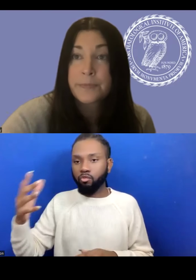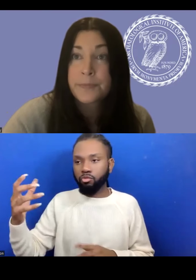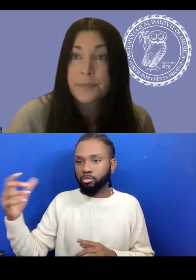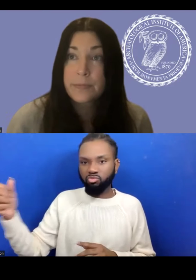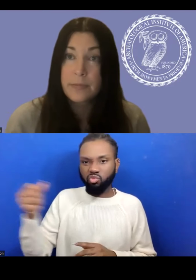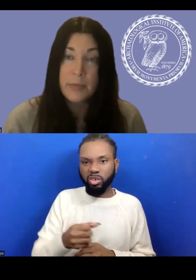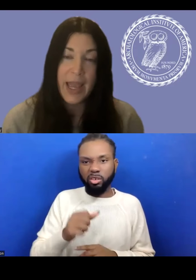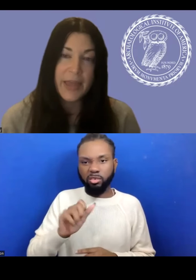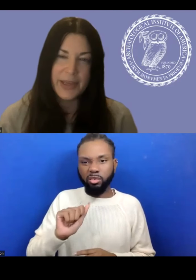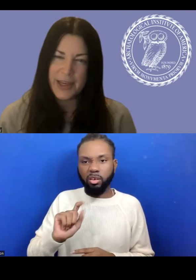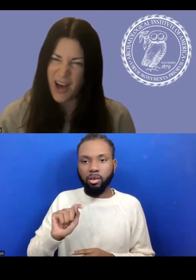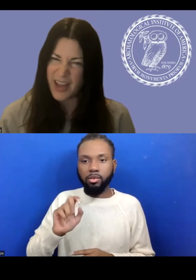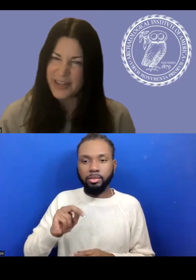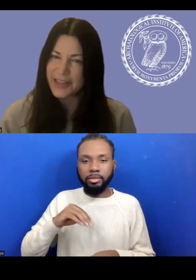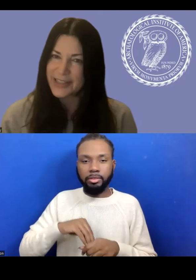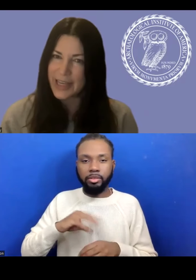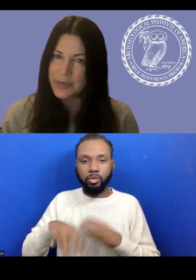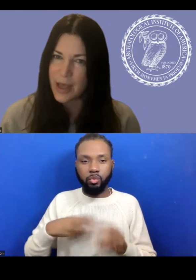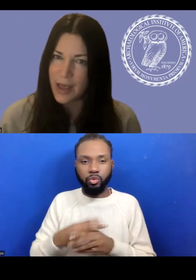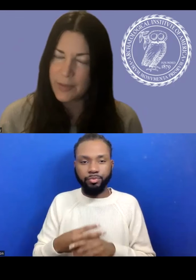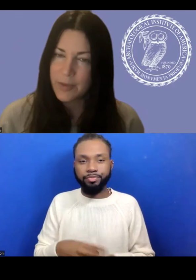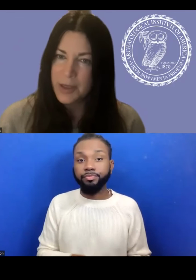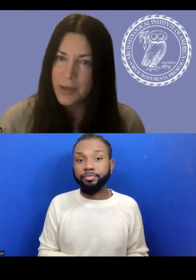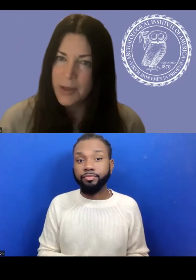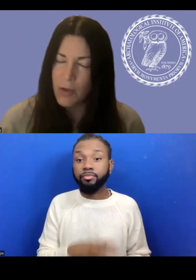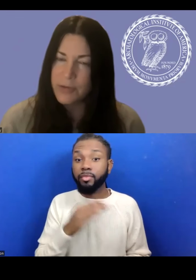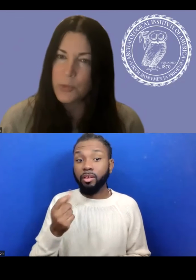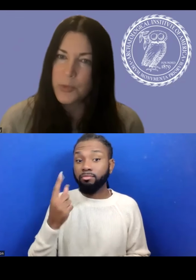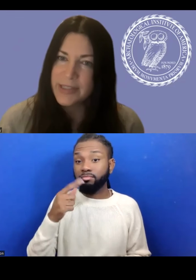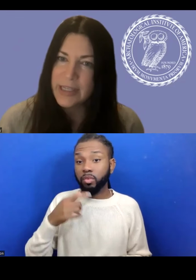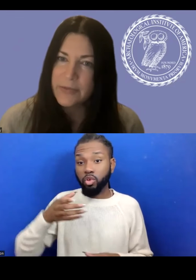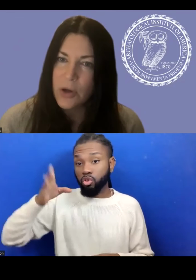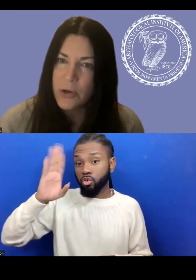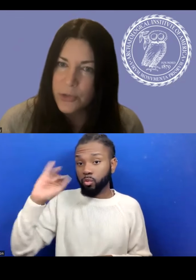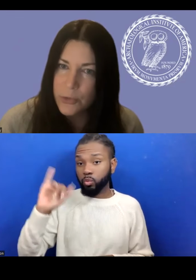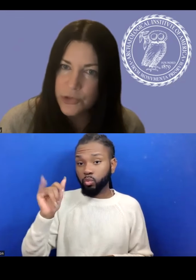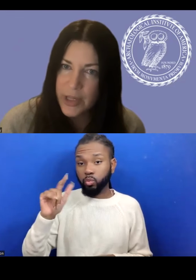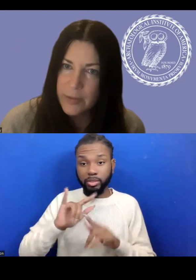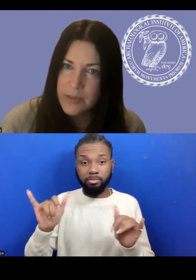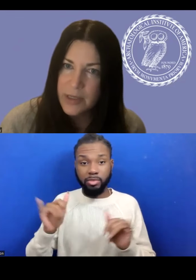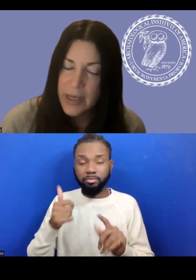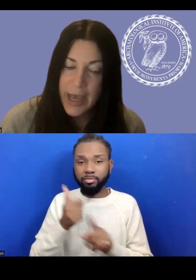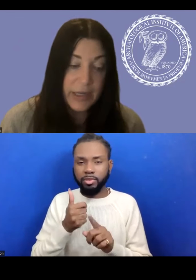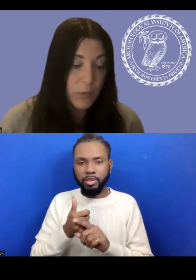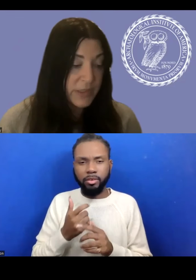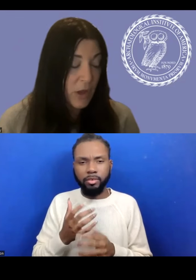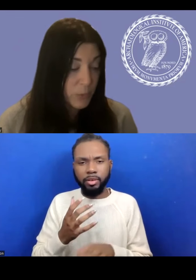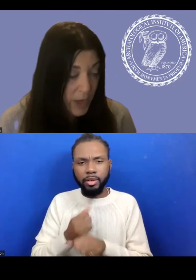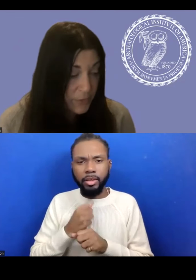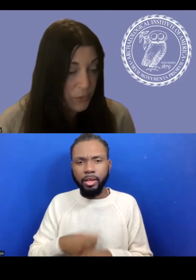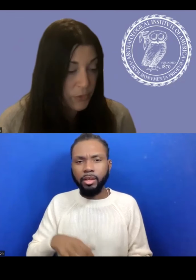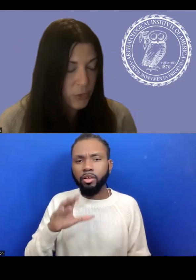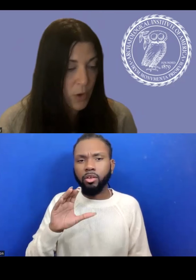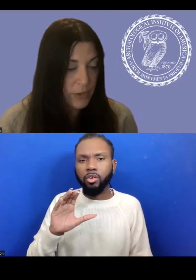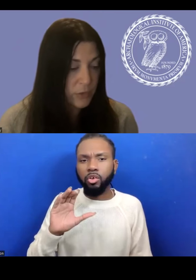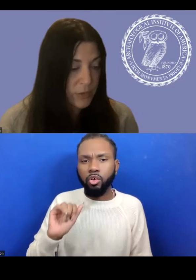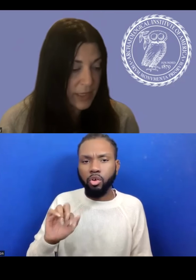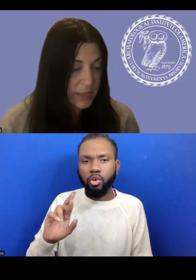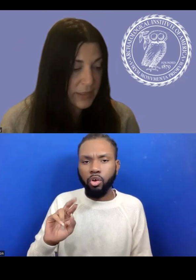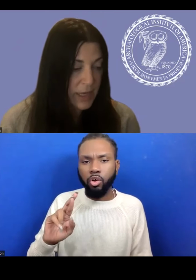world. And the god at the same time also receives cartouche names. And it was Don Redford